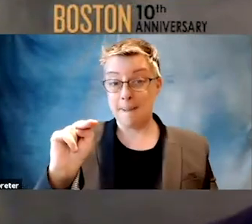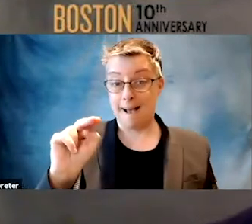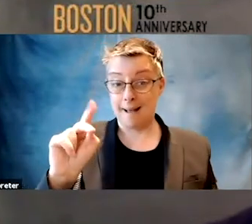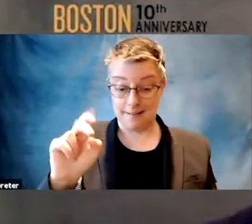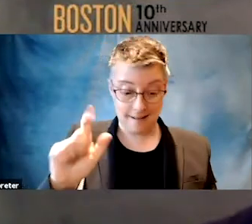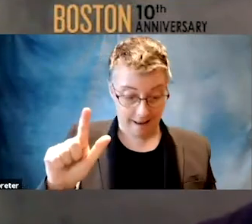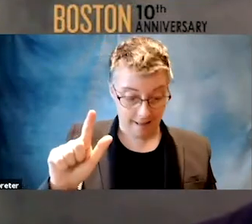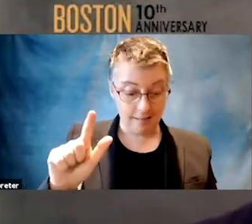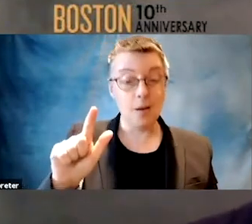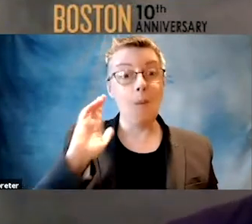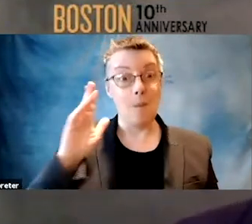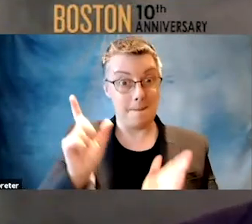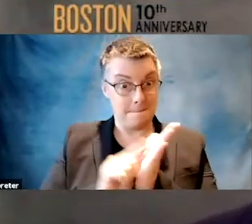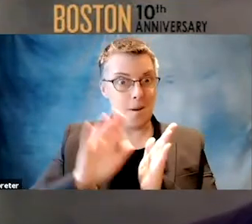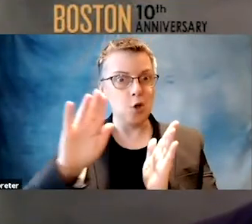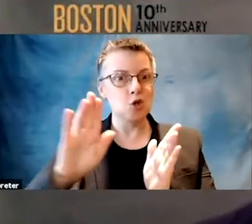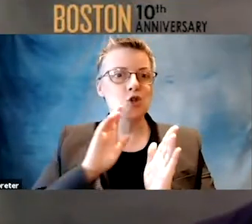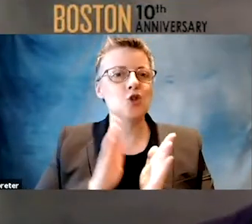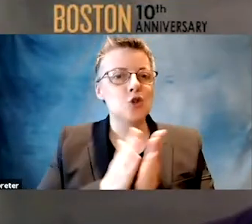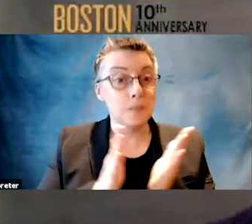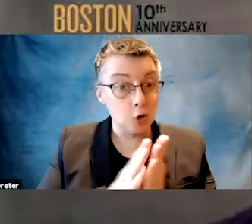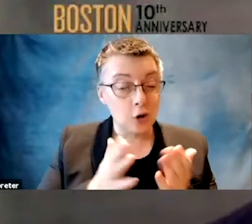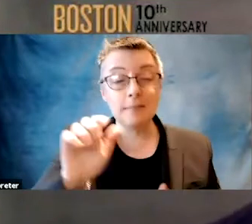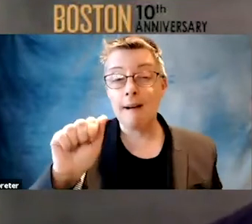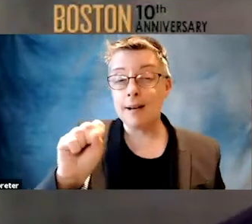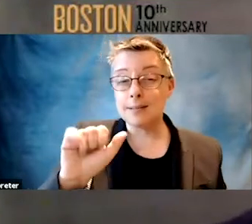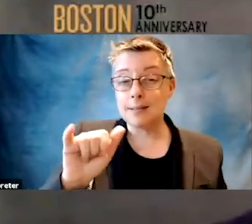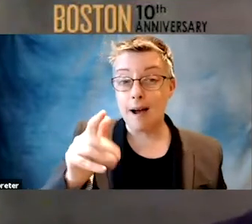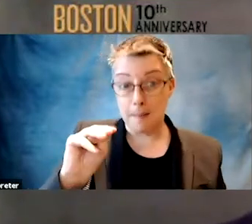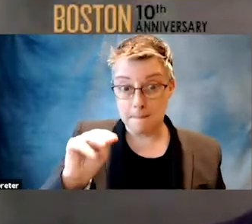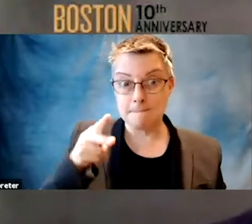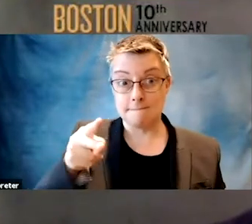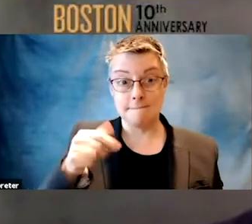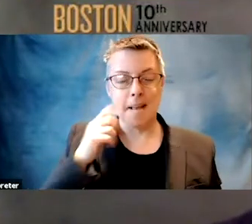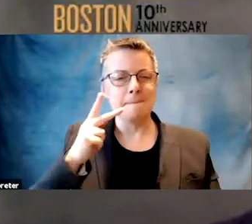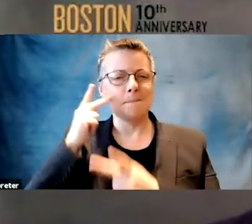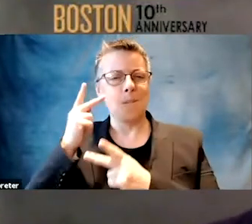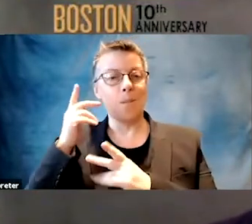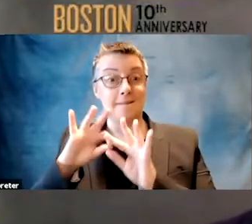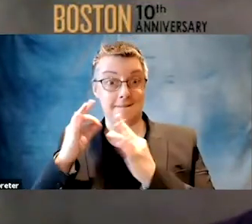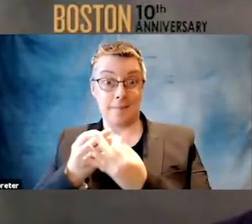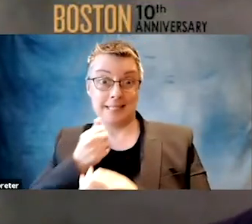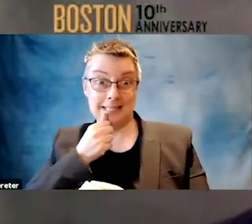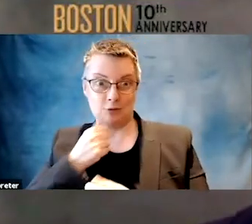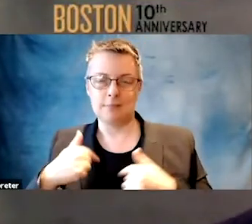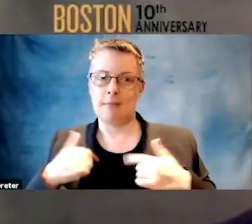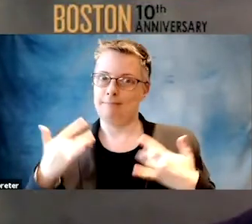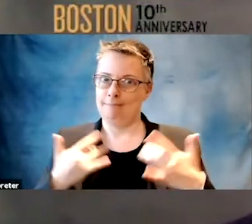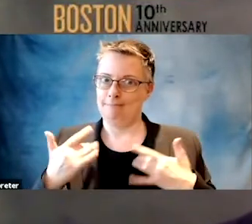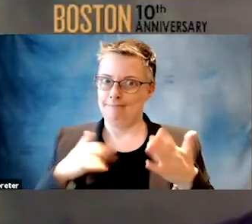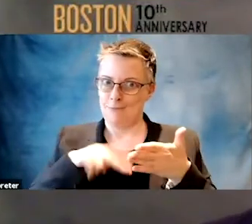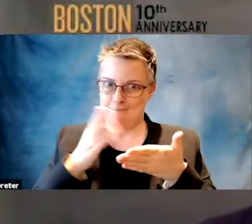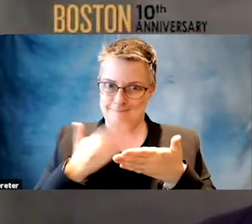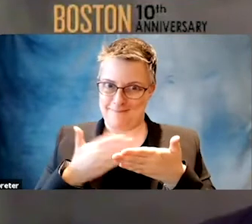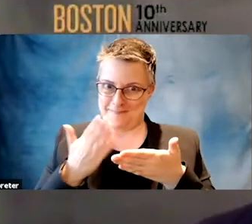will publish her book, Asylum, A Memoir of Family Secrets. And I personally cannot wait to read it.